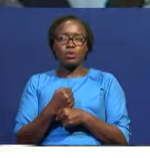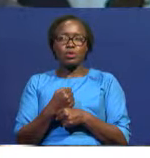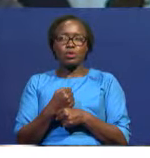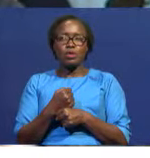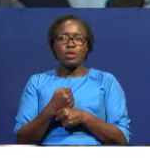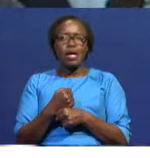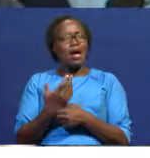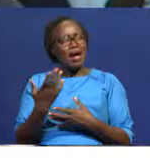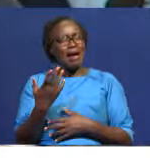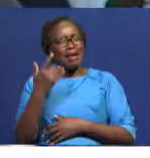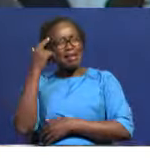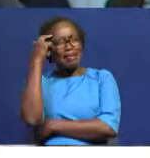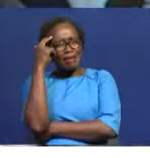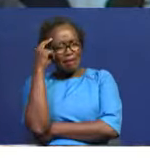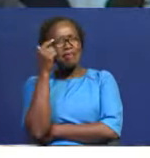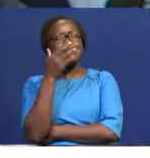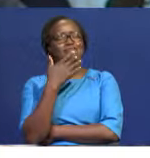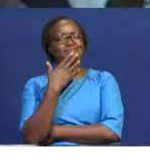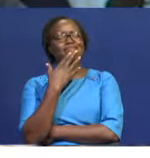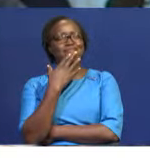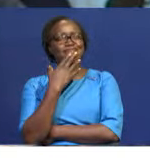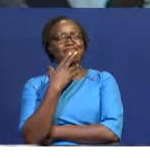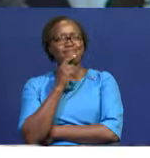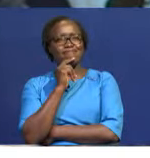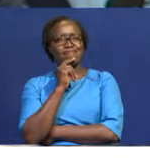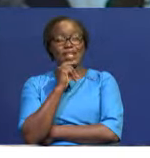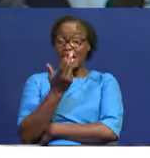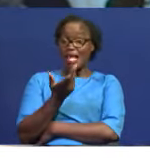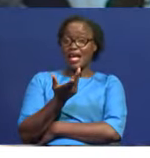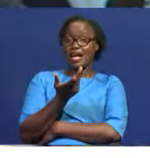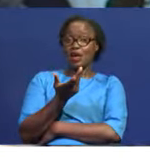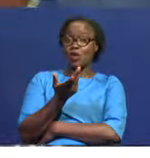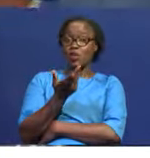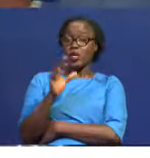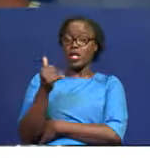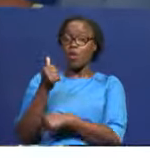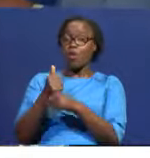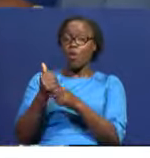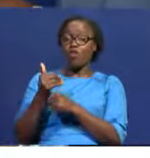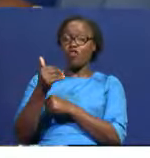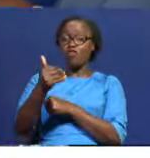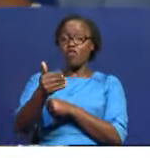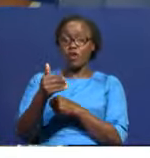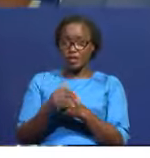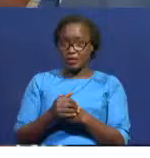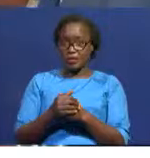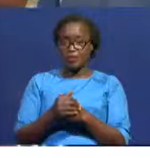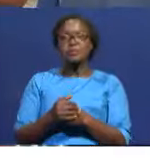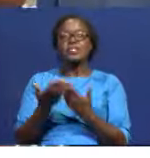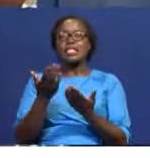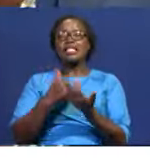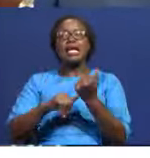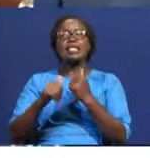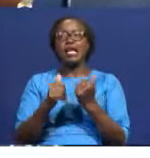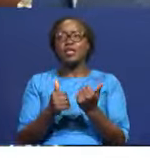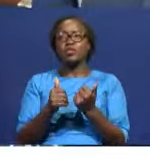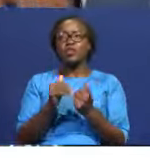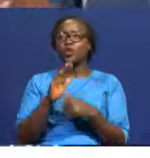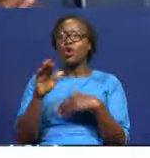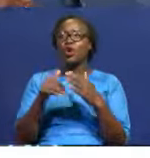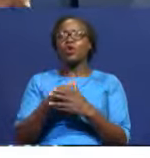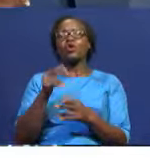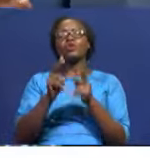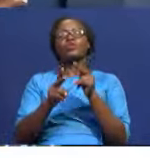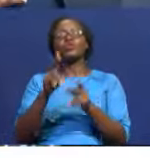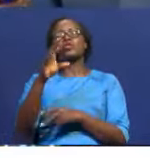soul searching on how we need to move forward. In an unprecedented move, all 22